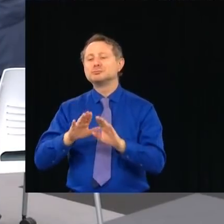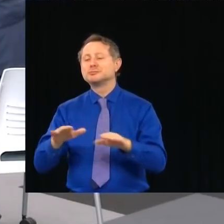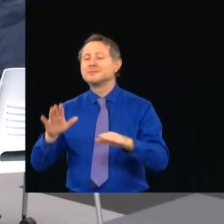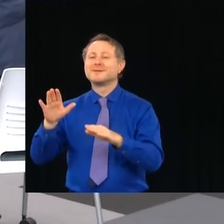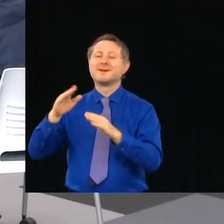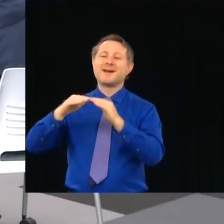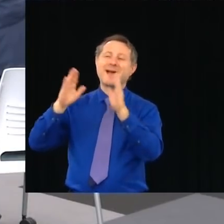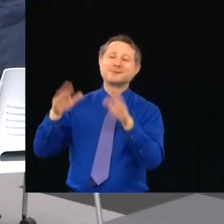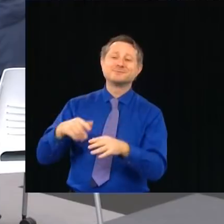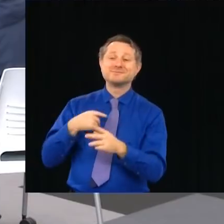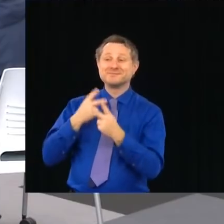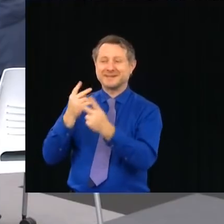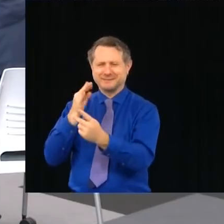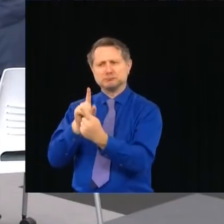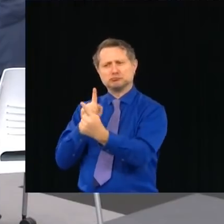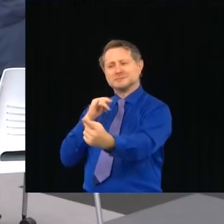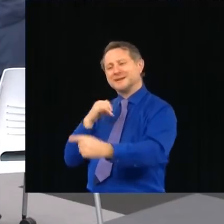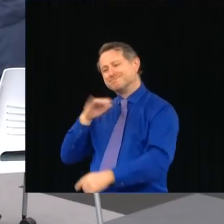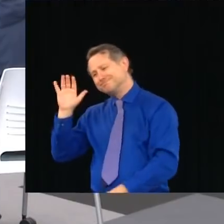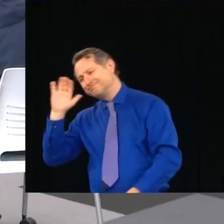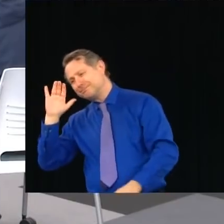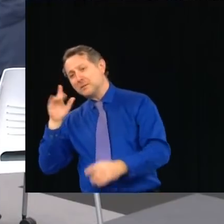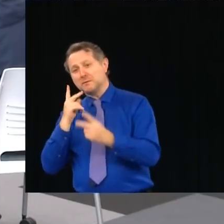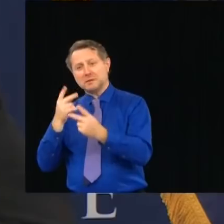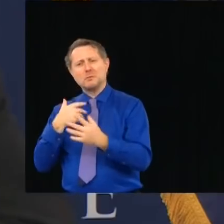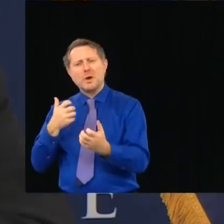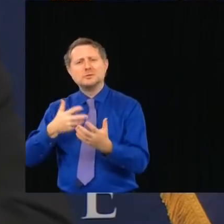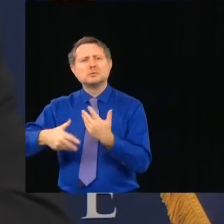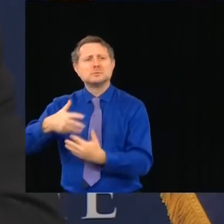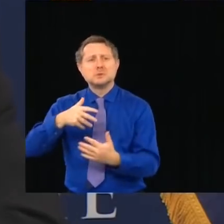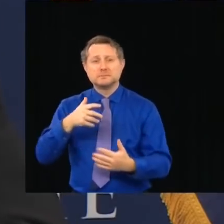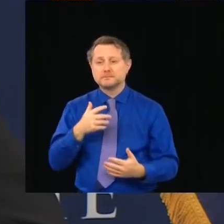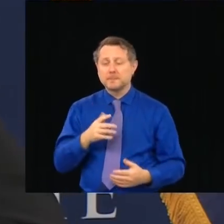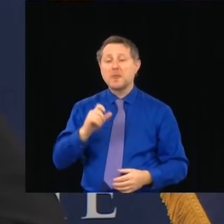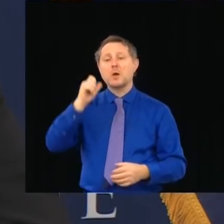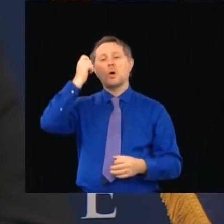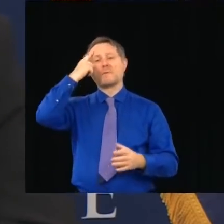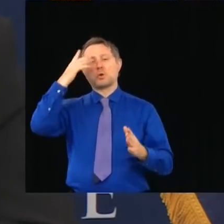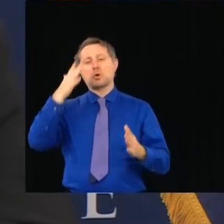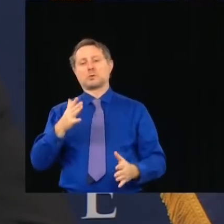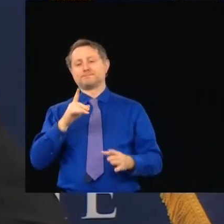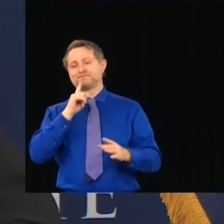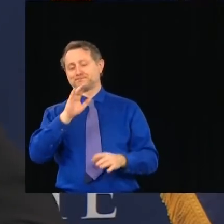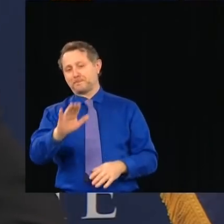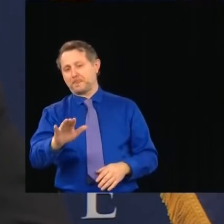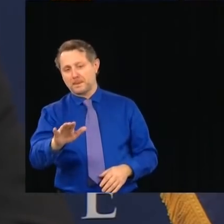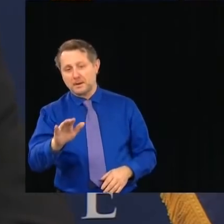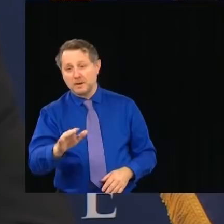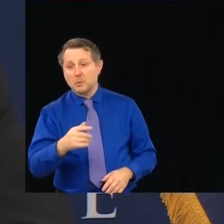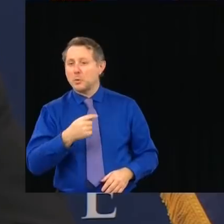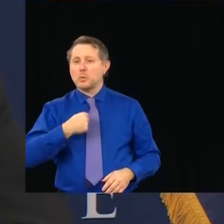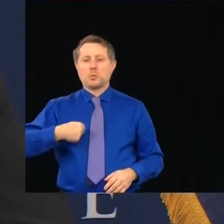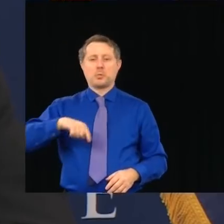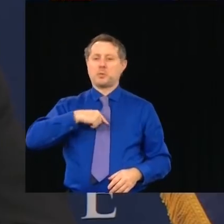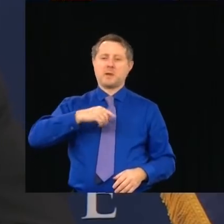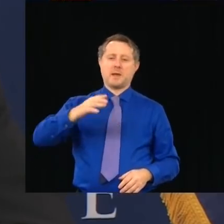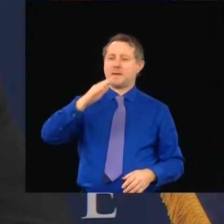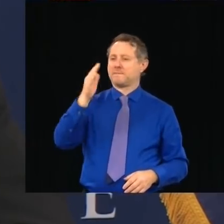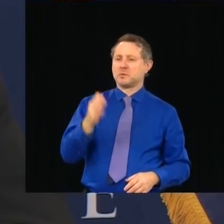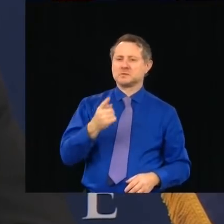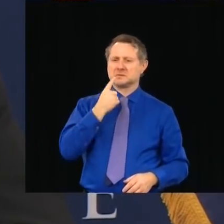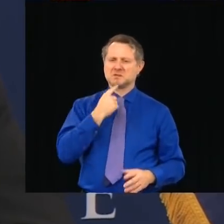people are desperate for some social interaction. Yeah, look, there was never a law on